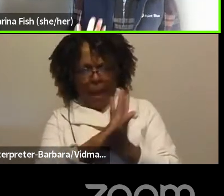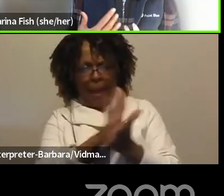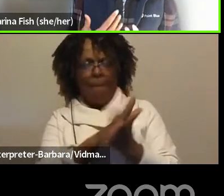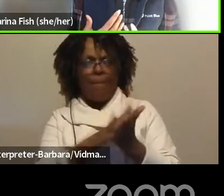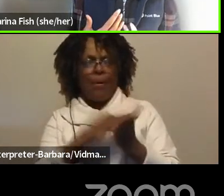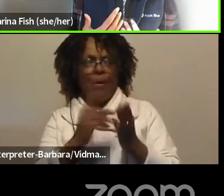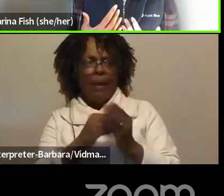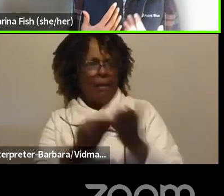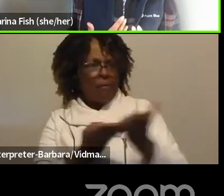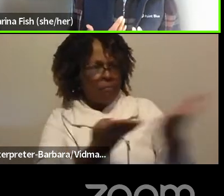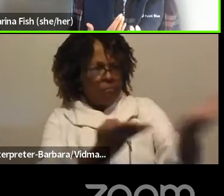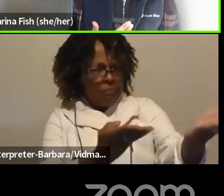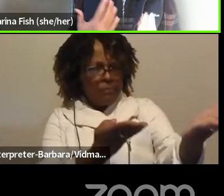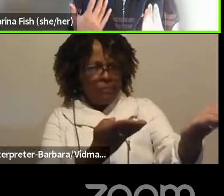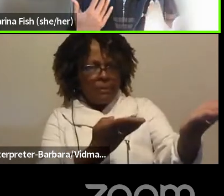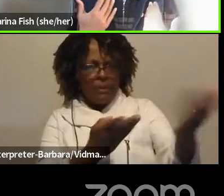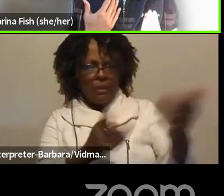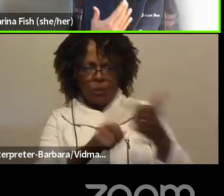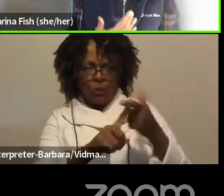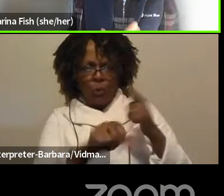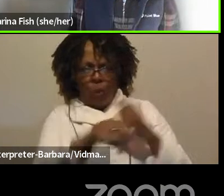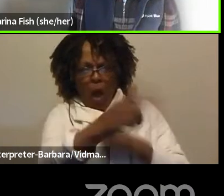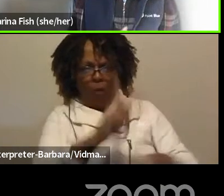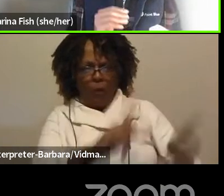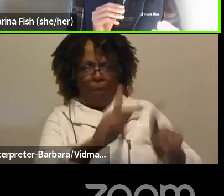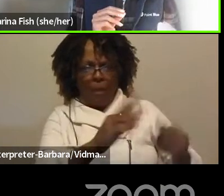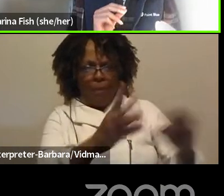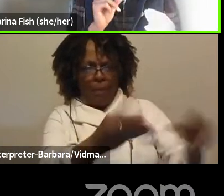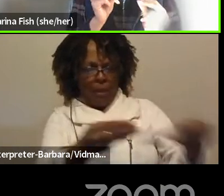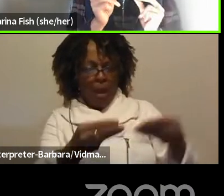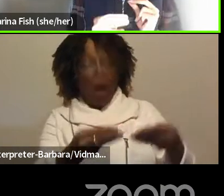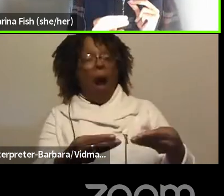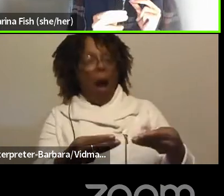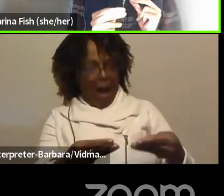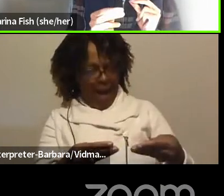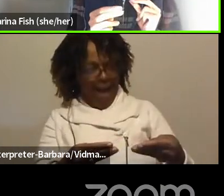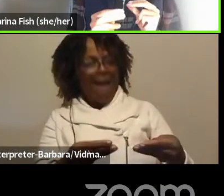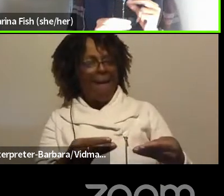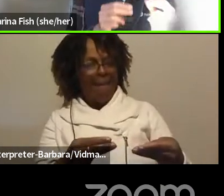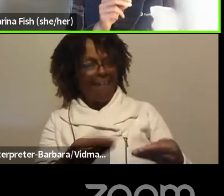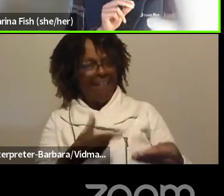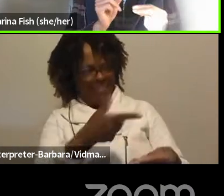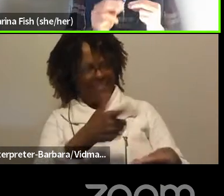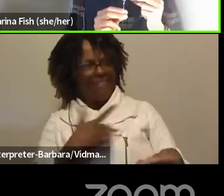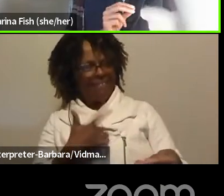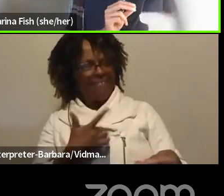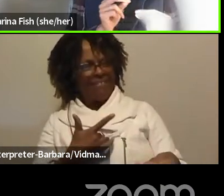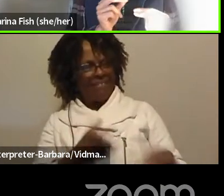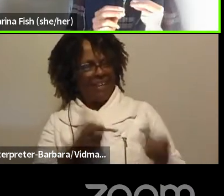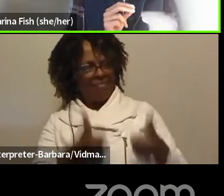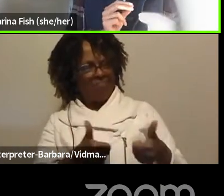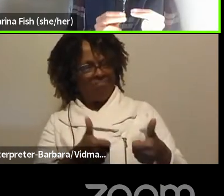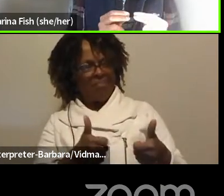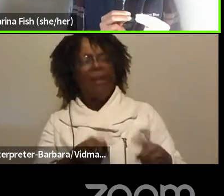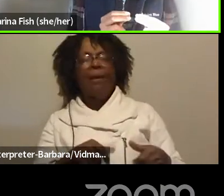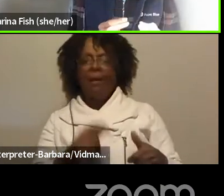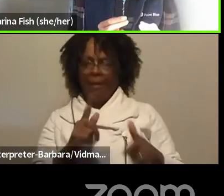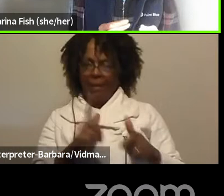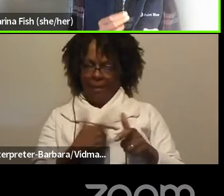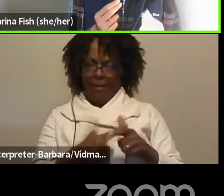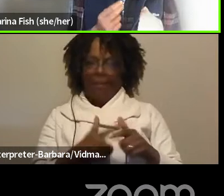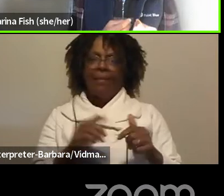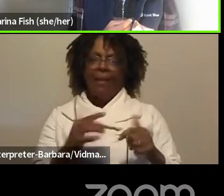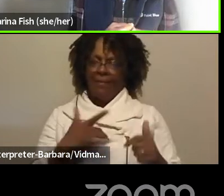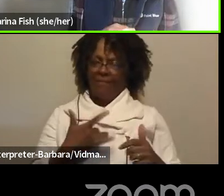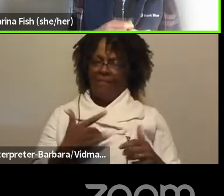helps you validate your ideas. Like, oh, your ideas are great. Maybe just tweak this one thing here. And then you're constantly going back and forth with other